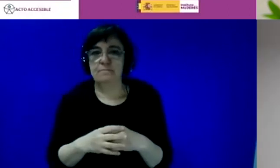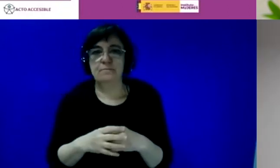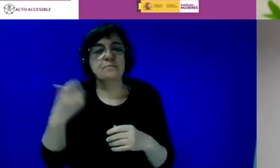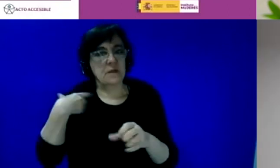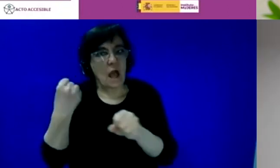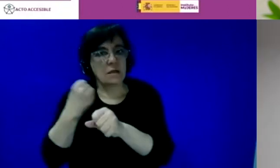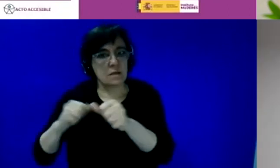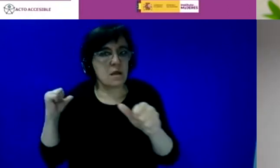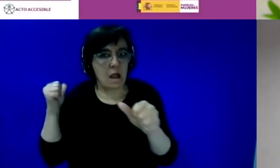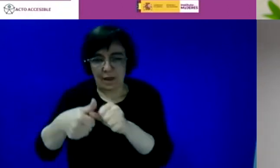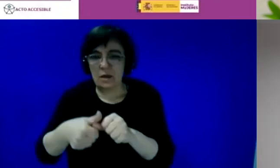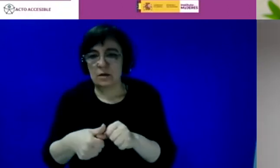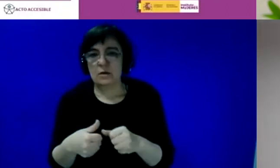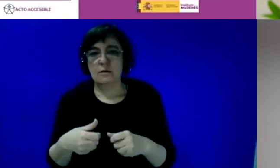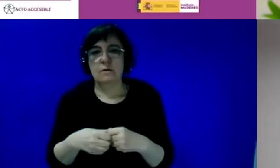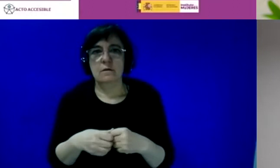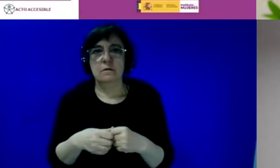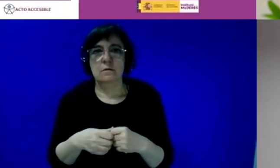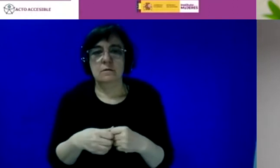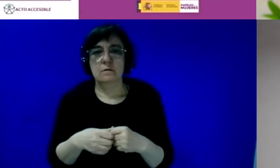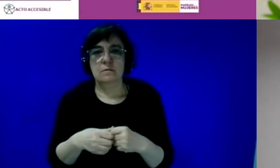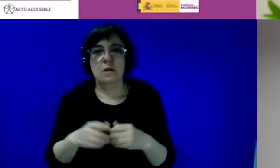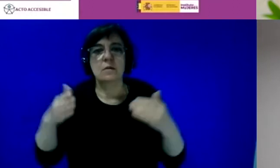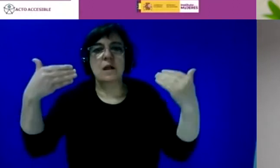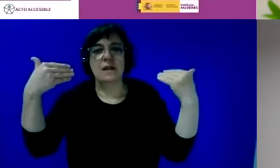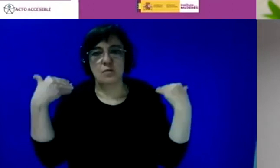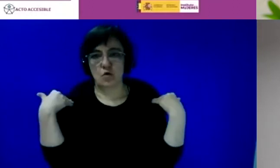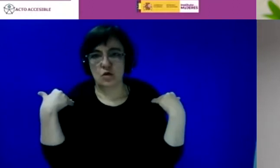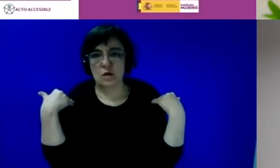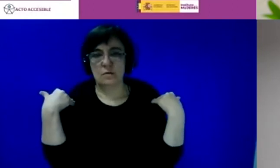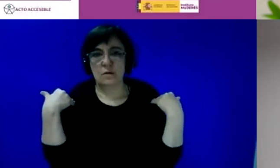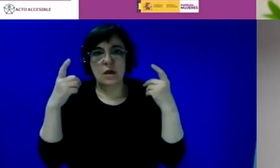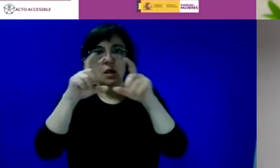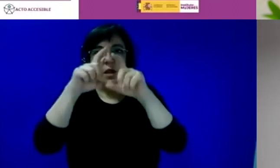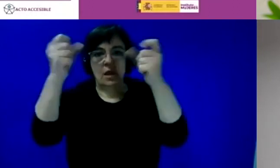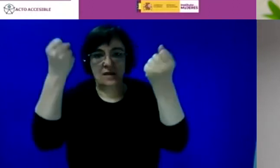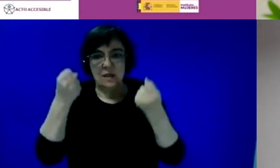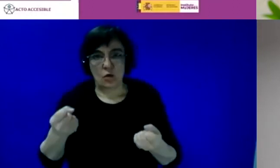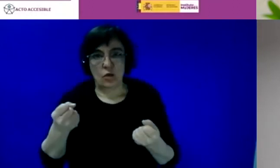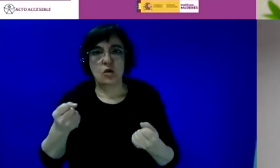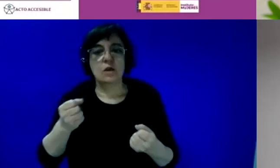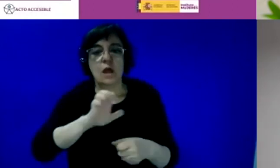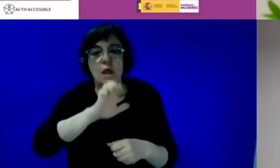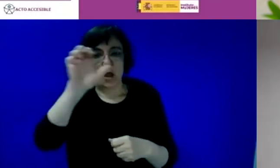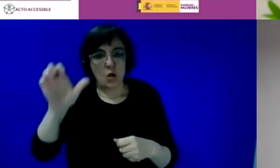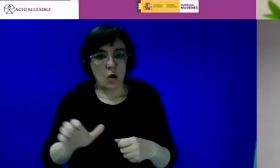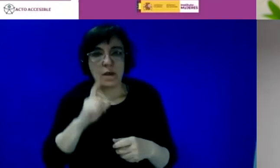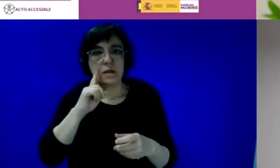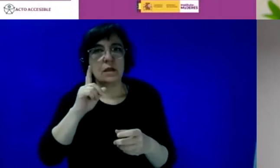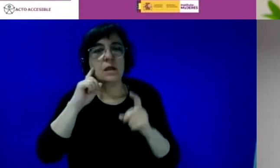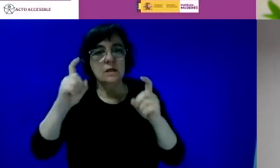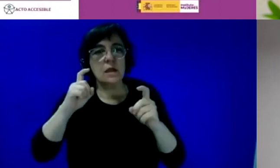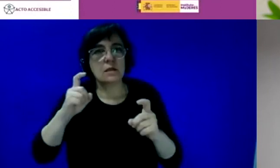people within the European institutions to explain the importance of making this inclusive and accessible, and we've been